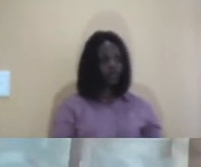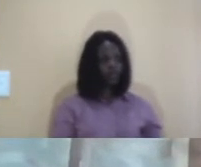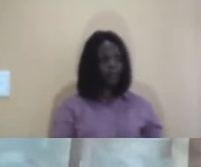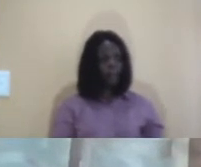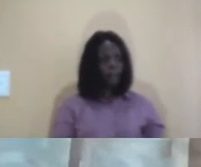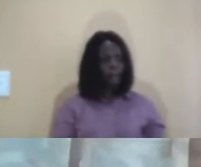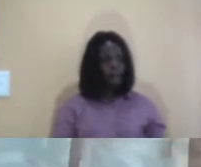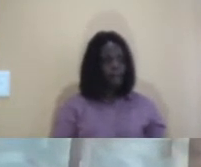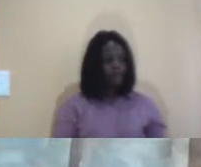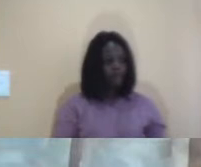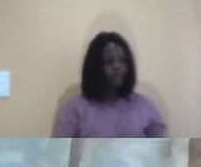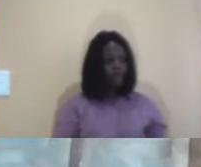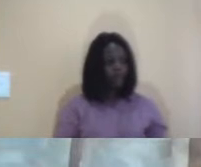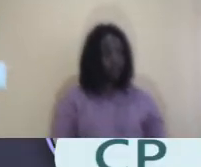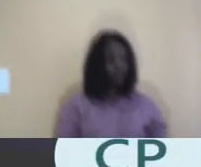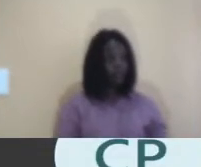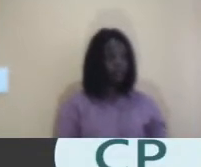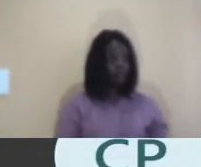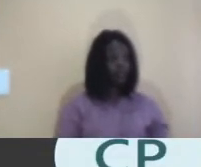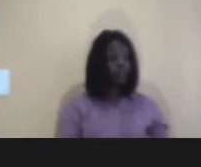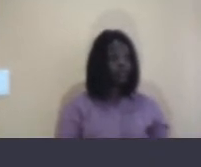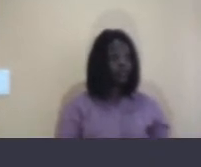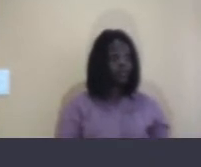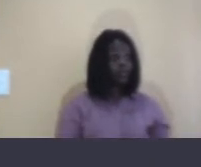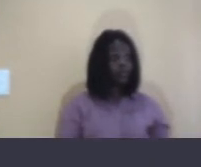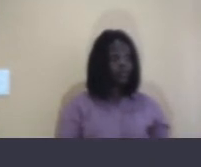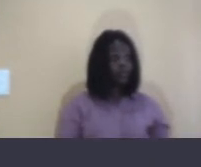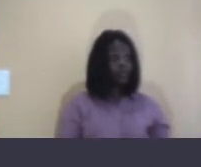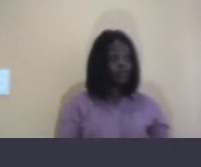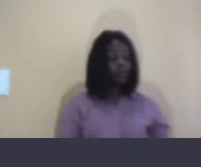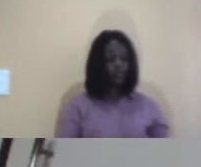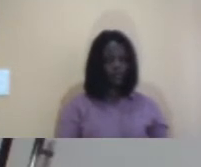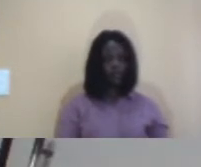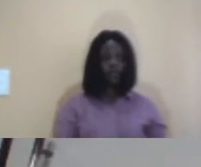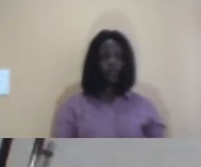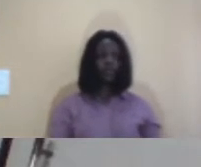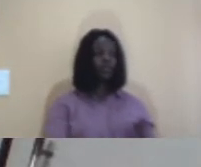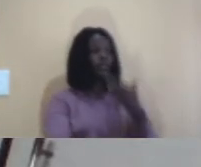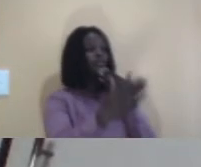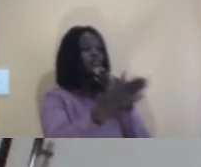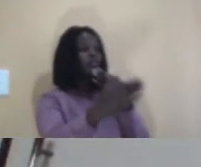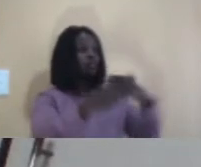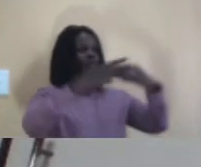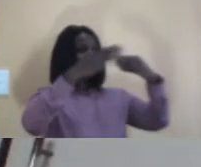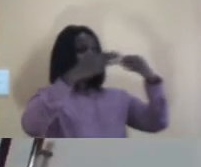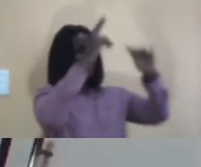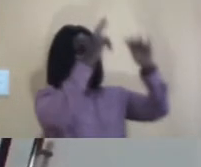Thank you so much, Honorable Member. Right on time.